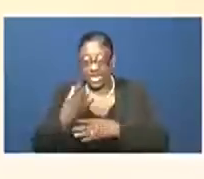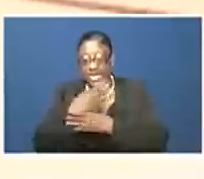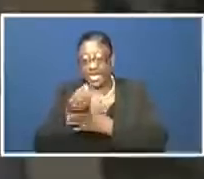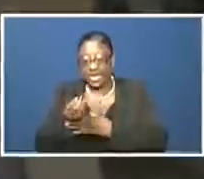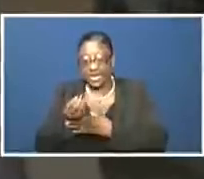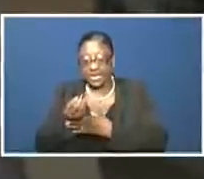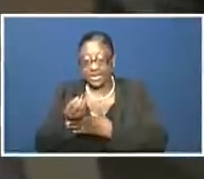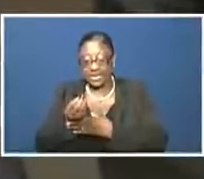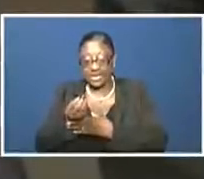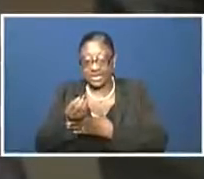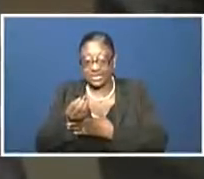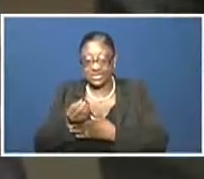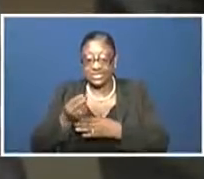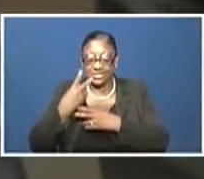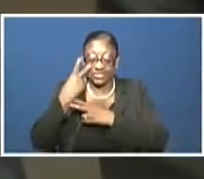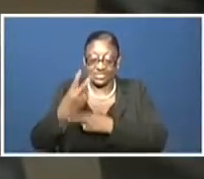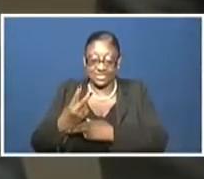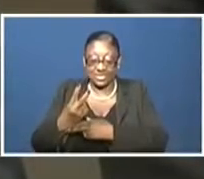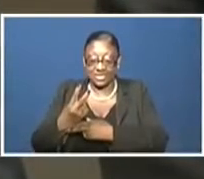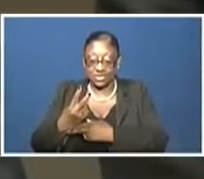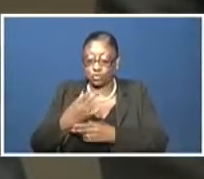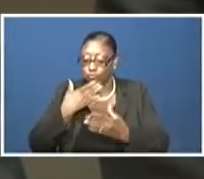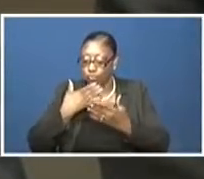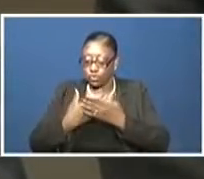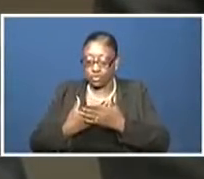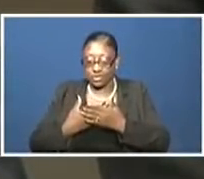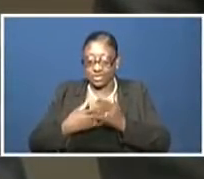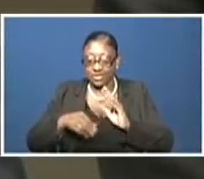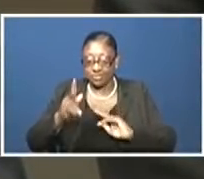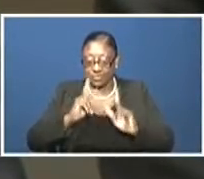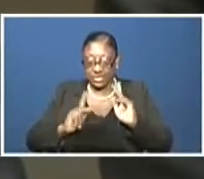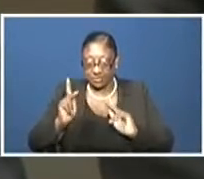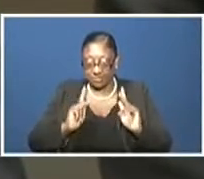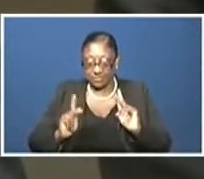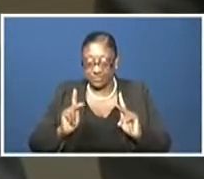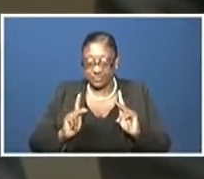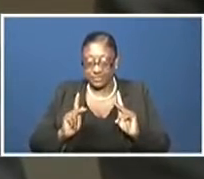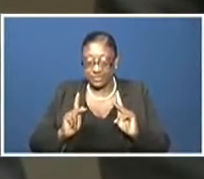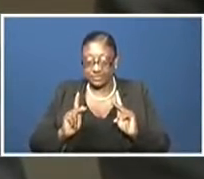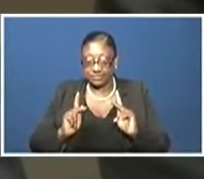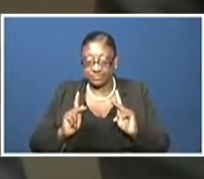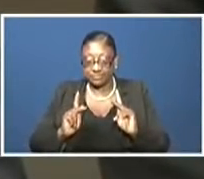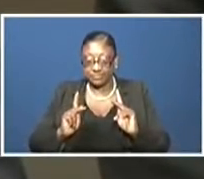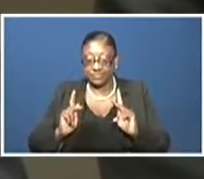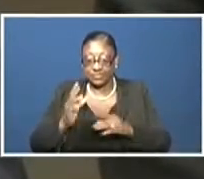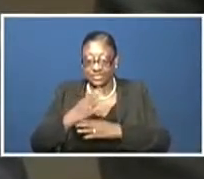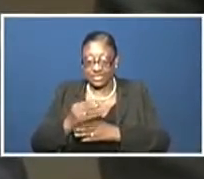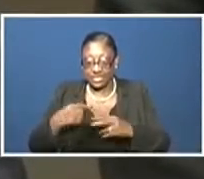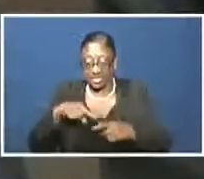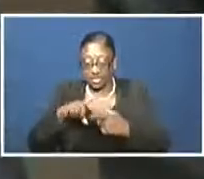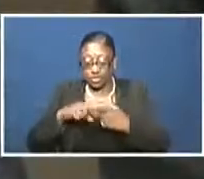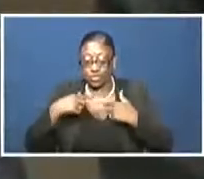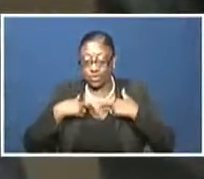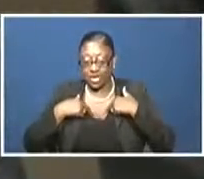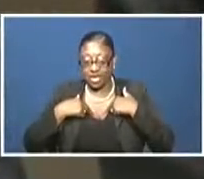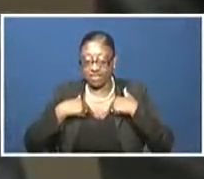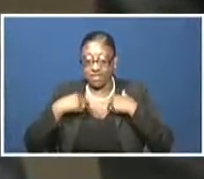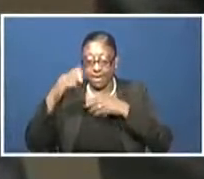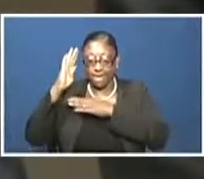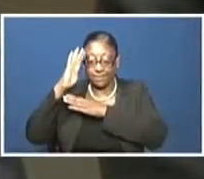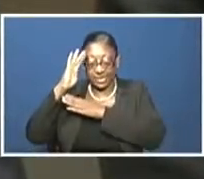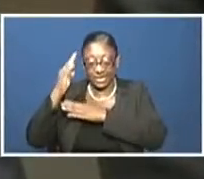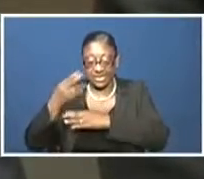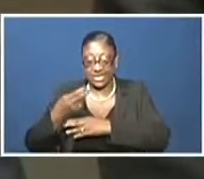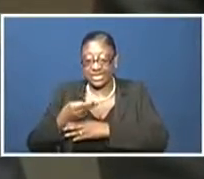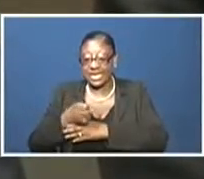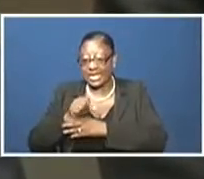our high qualified coaches like Yolet, McQuinn, coach here, and then you have Buddy Hield is going to be playing. So let's come